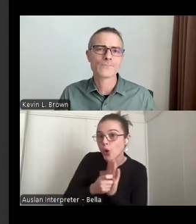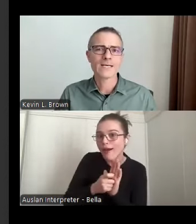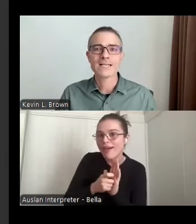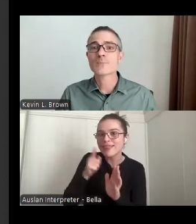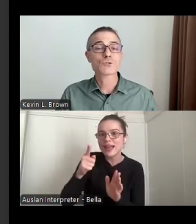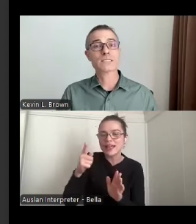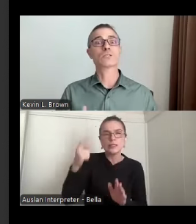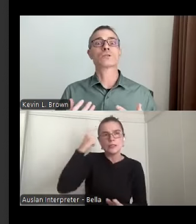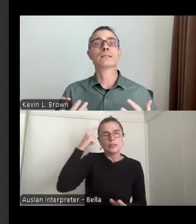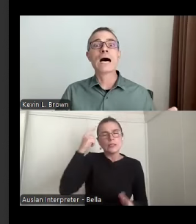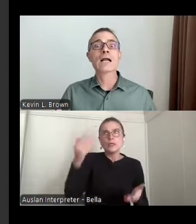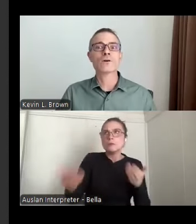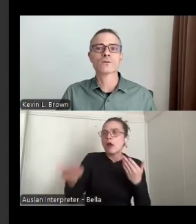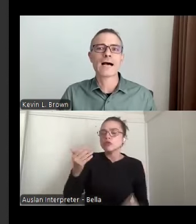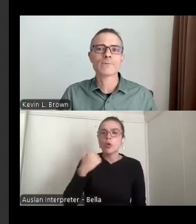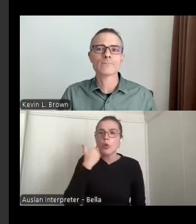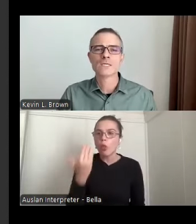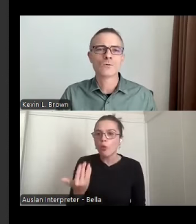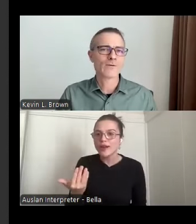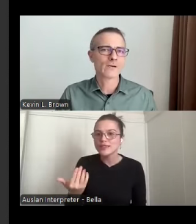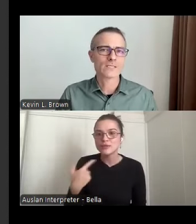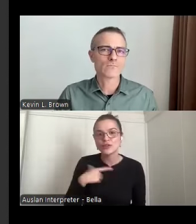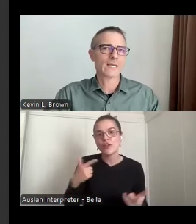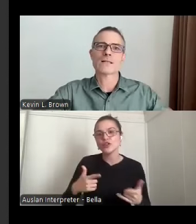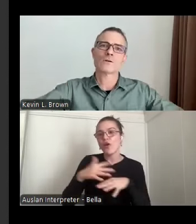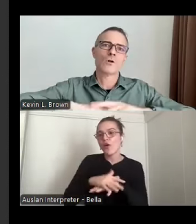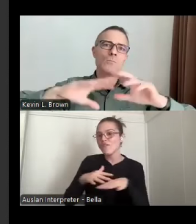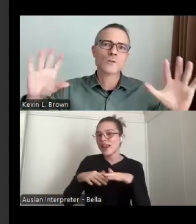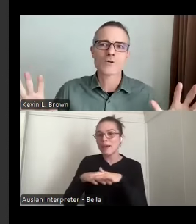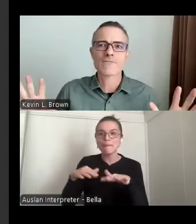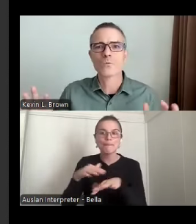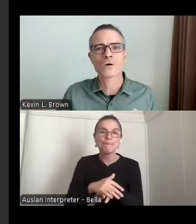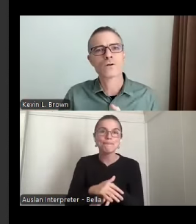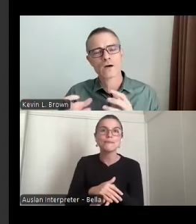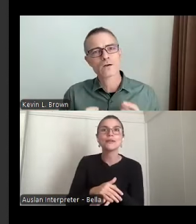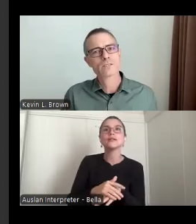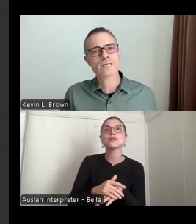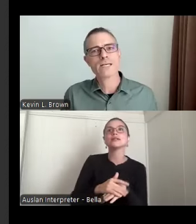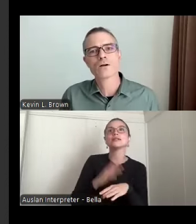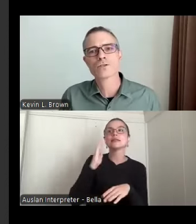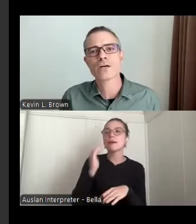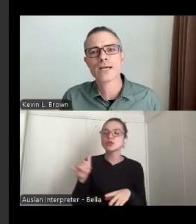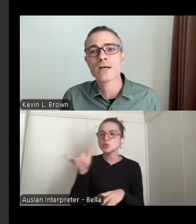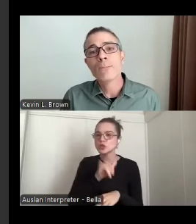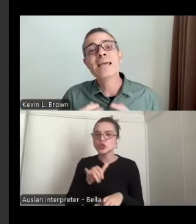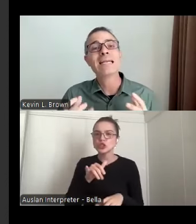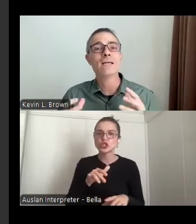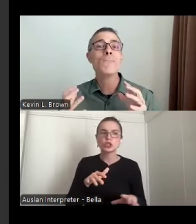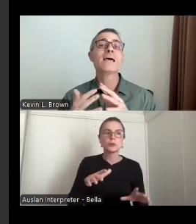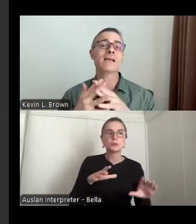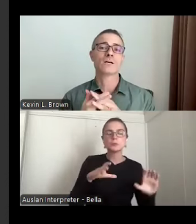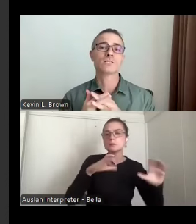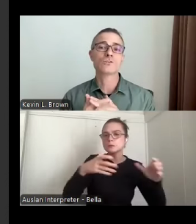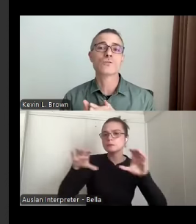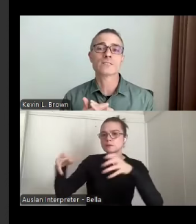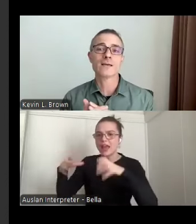comparison, especially since there's a lot of overlap. Whether it's looking at the global nonprofit world or the arts scene in Australia,